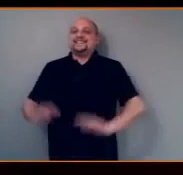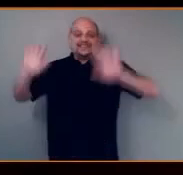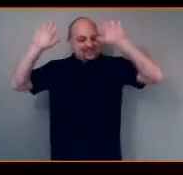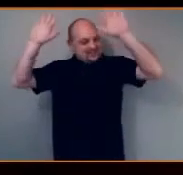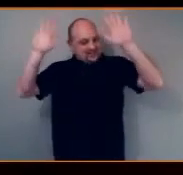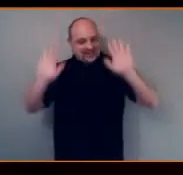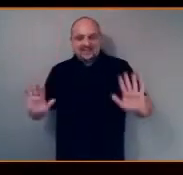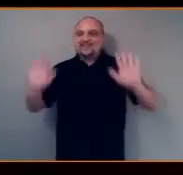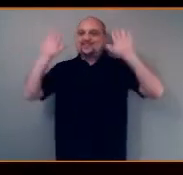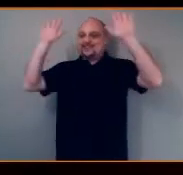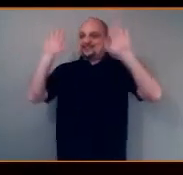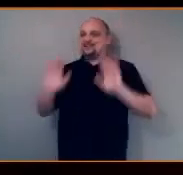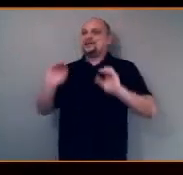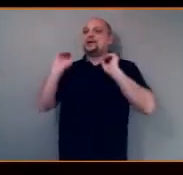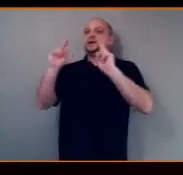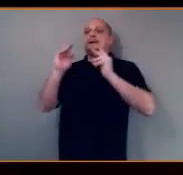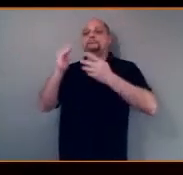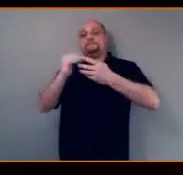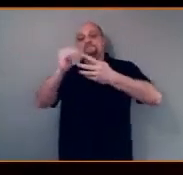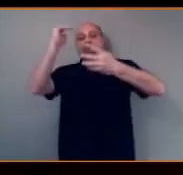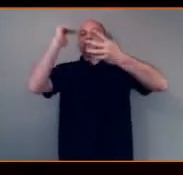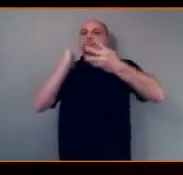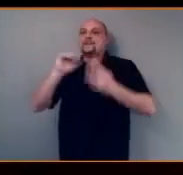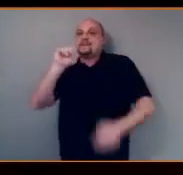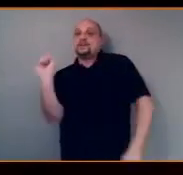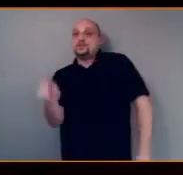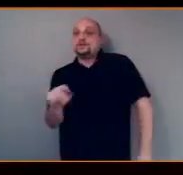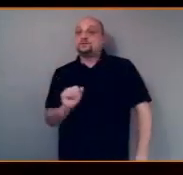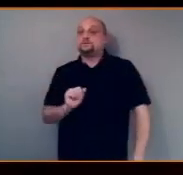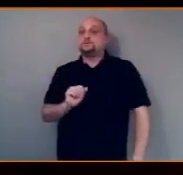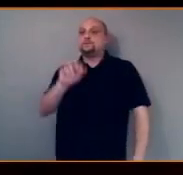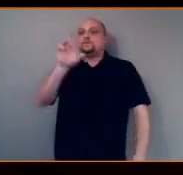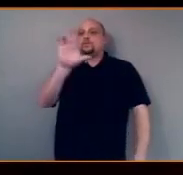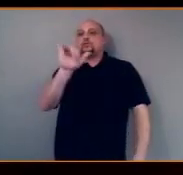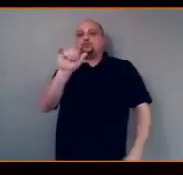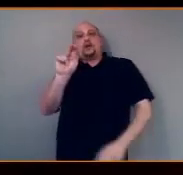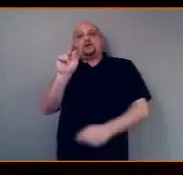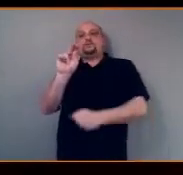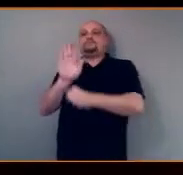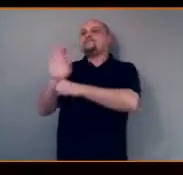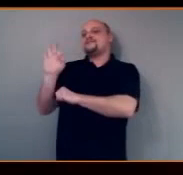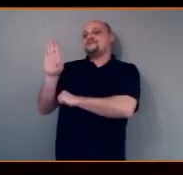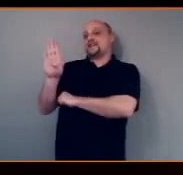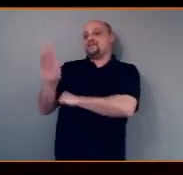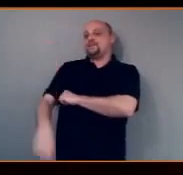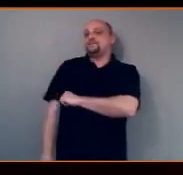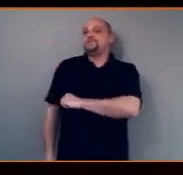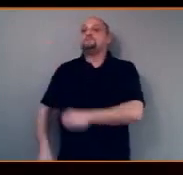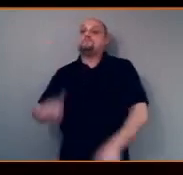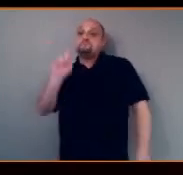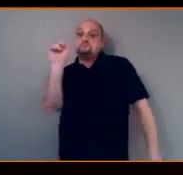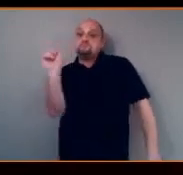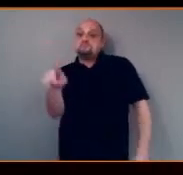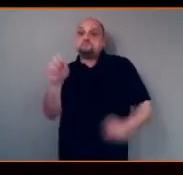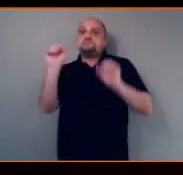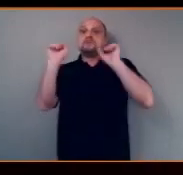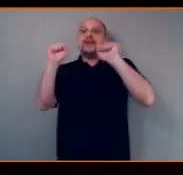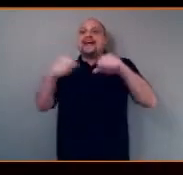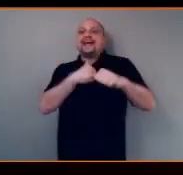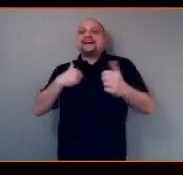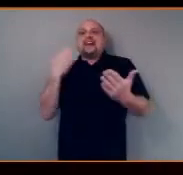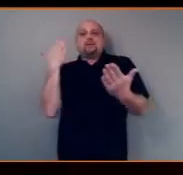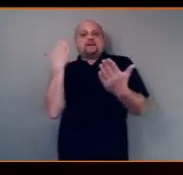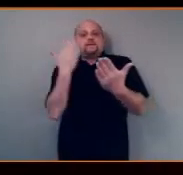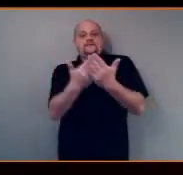Awesome. Our next question is from Ryan on Facebook. Will it be possible for us to verify the